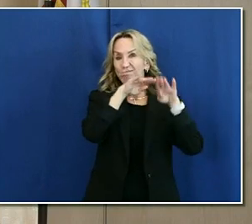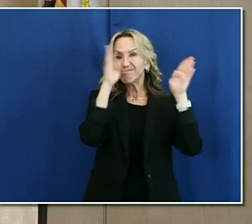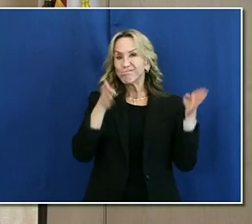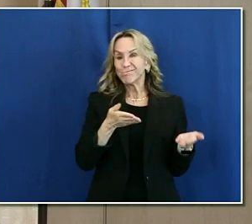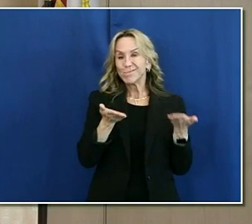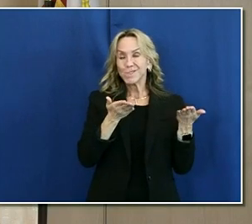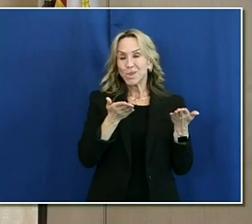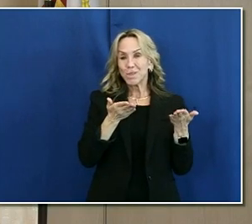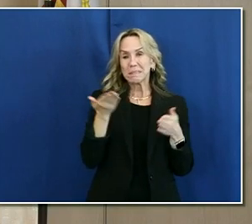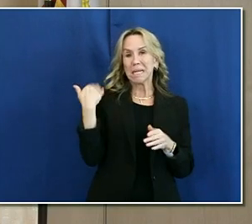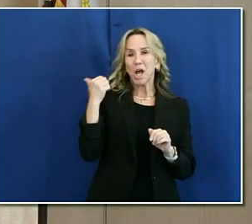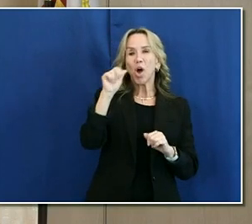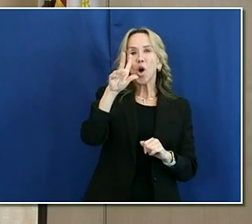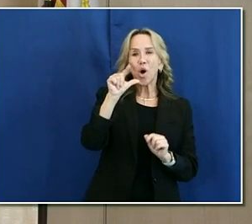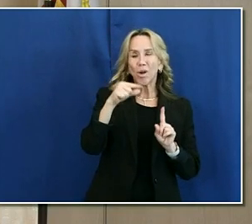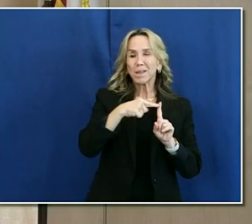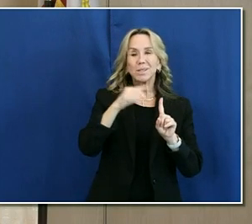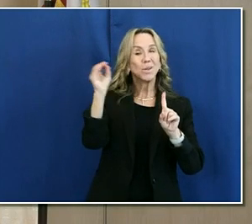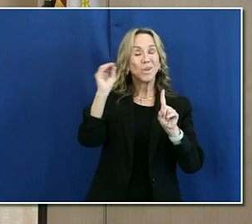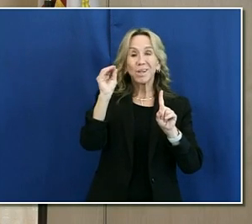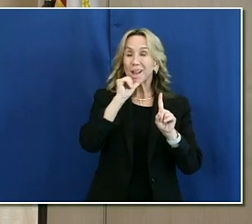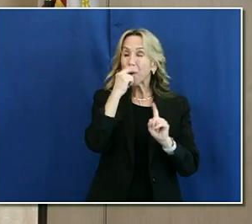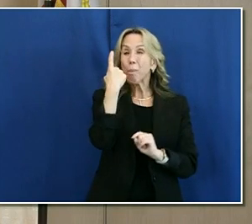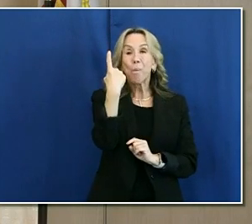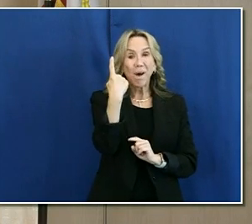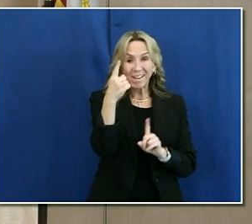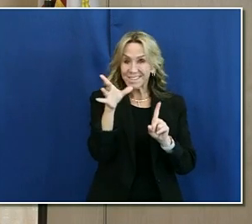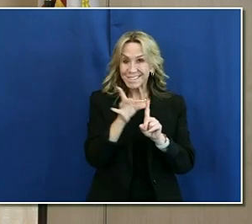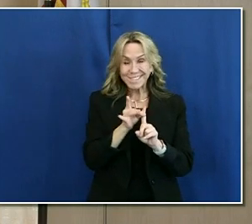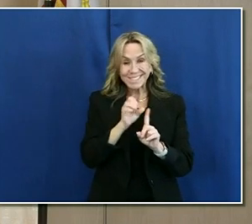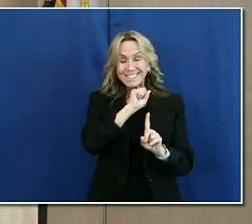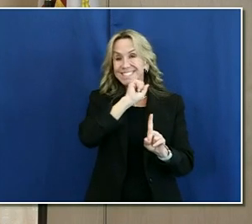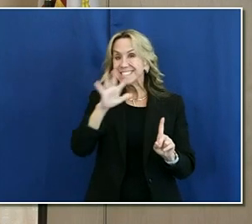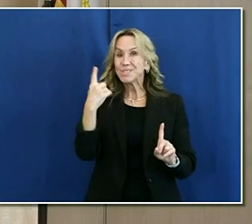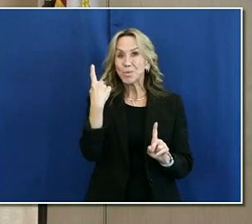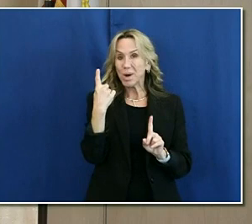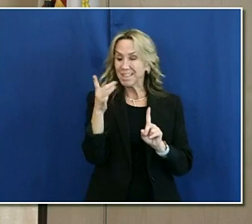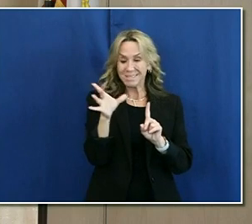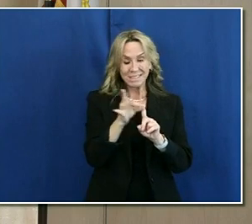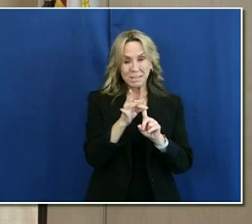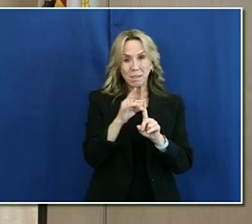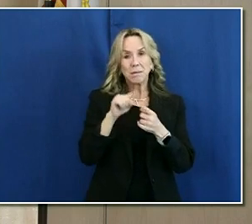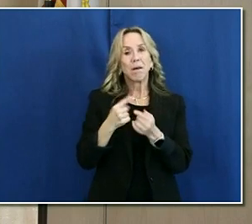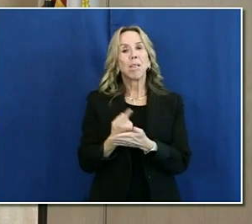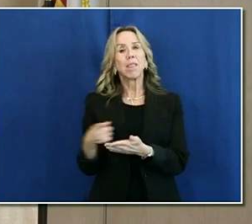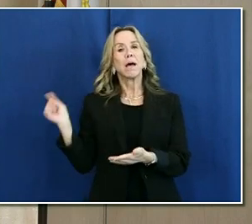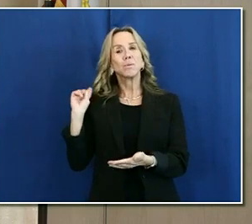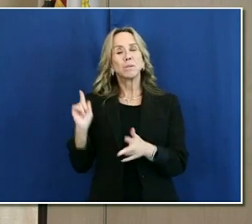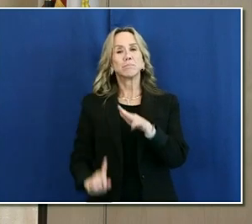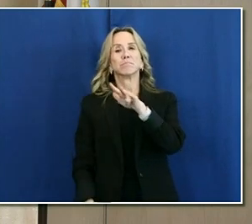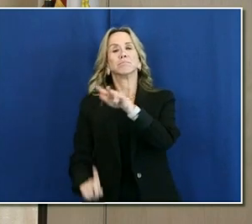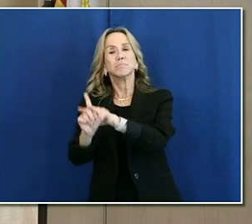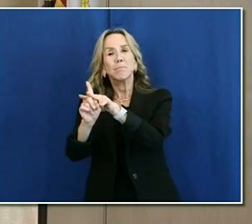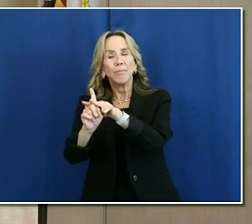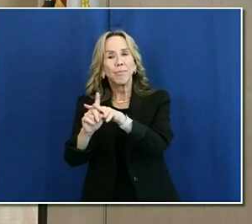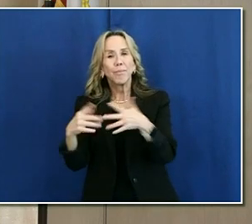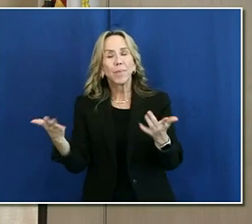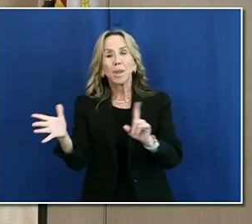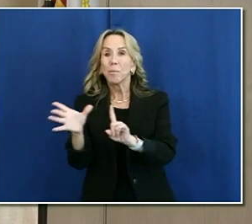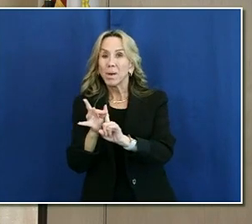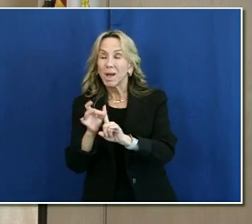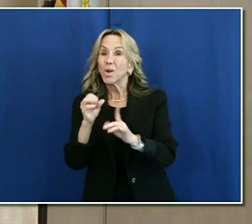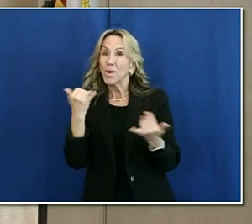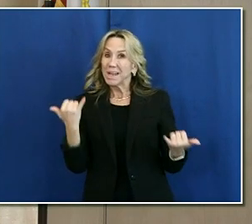we didn't have a single positive case that we tested our students until the middle of last week. And so, this